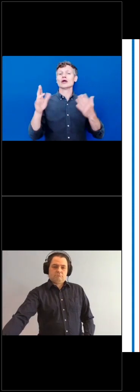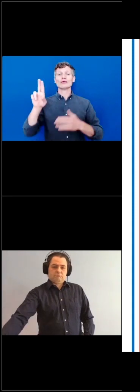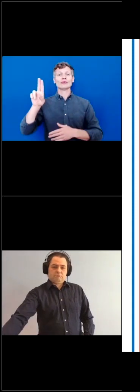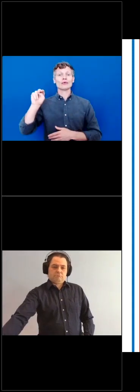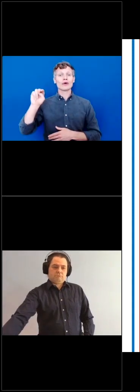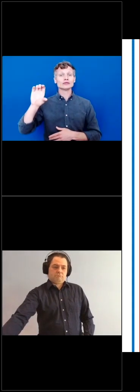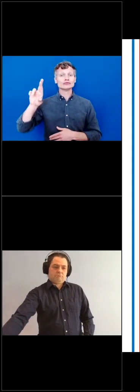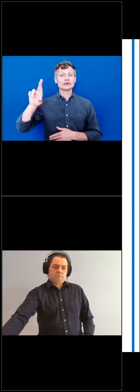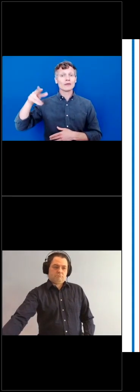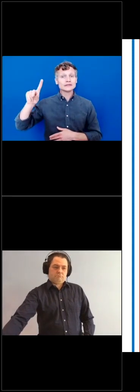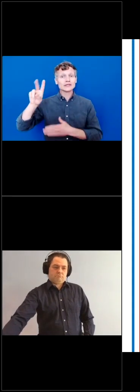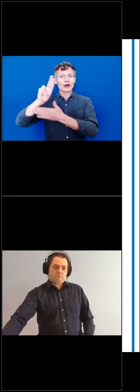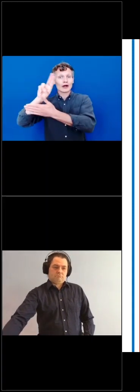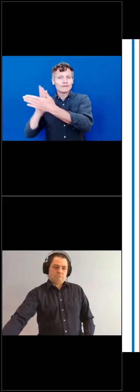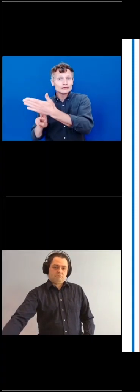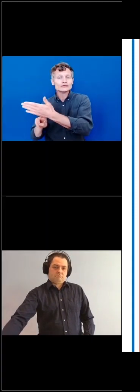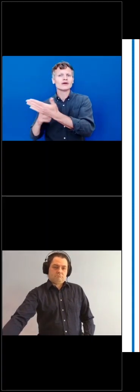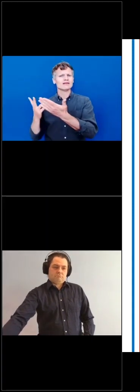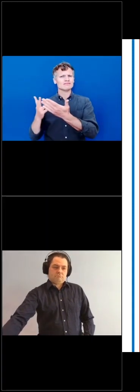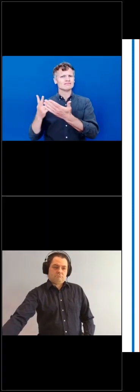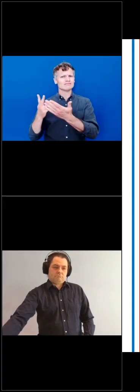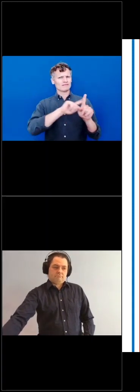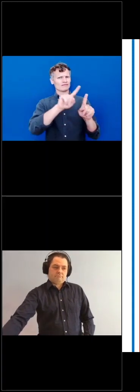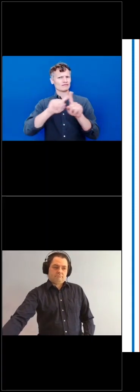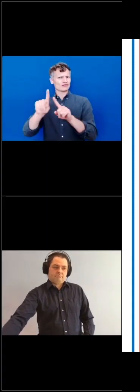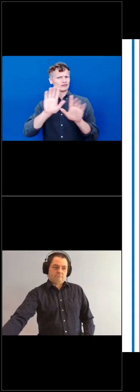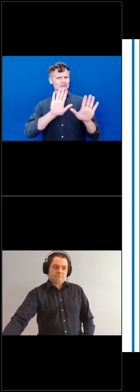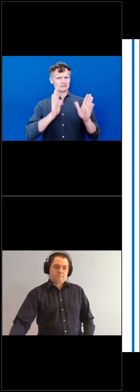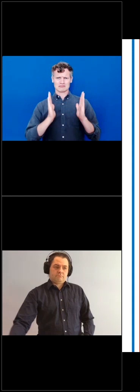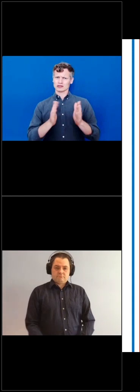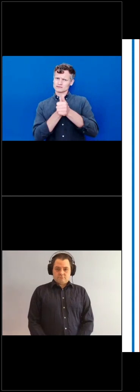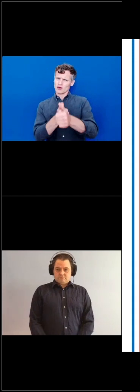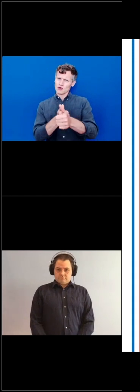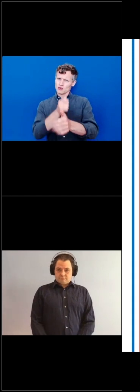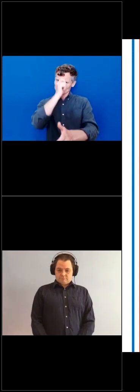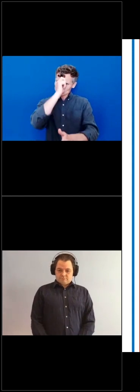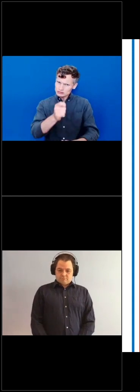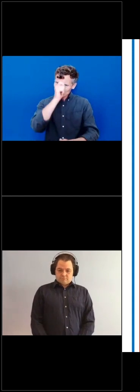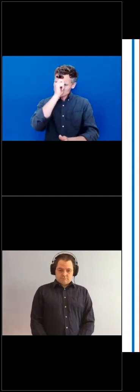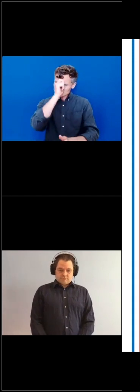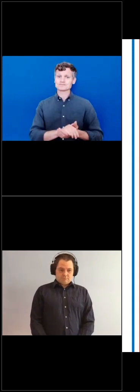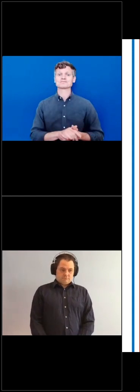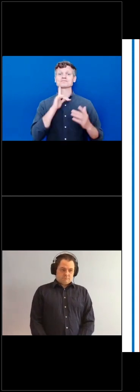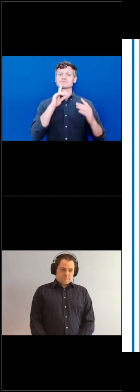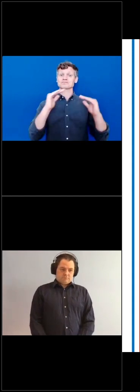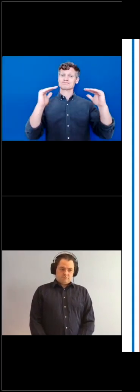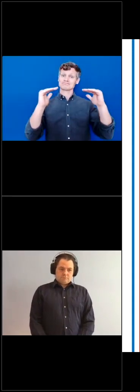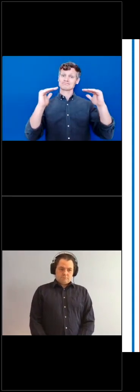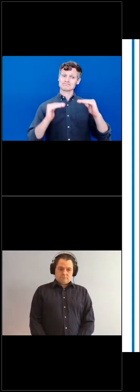slide. So today we will be running a bit more through different key